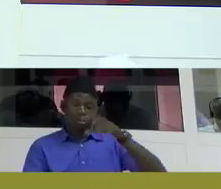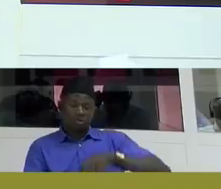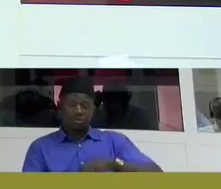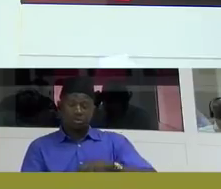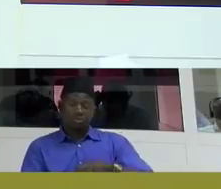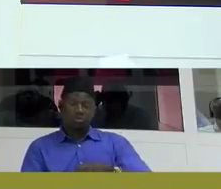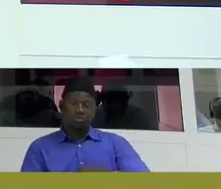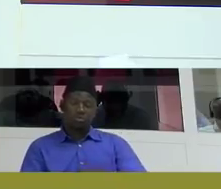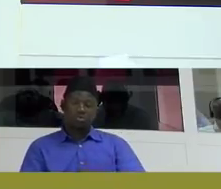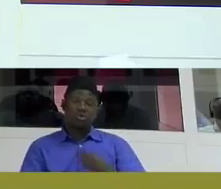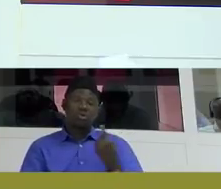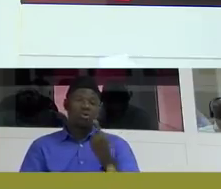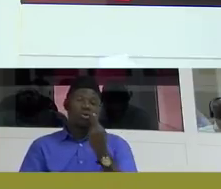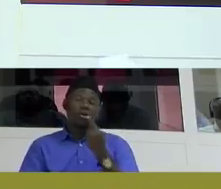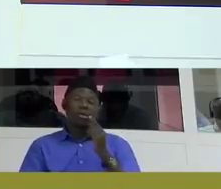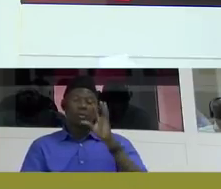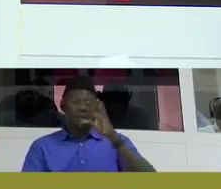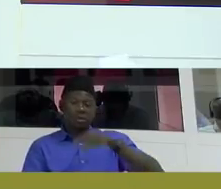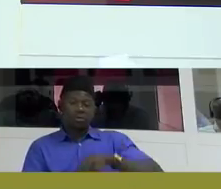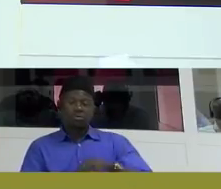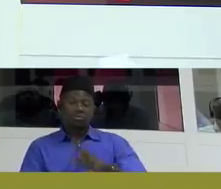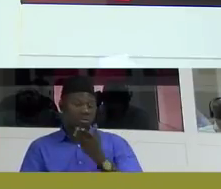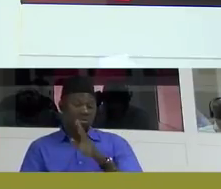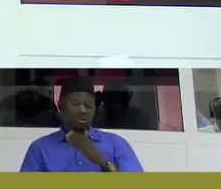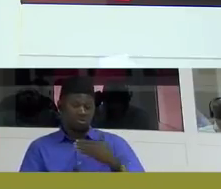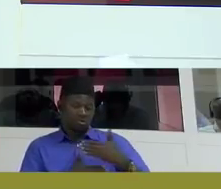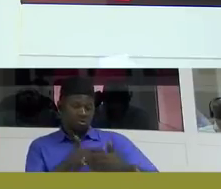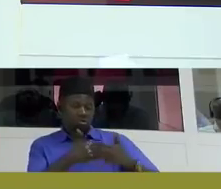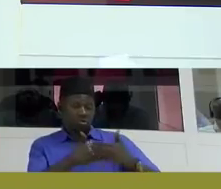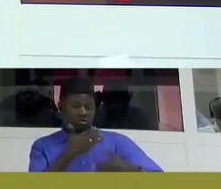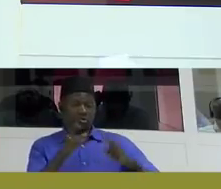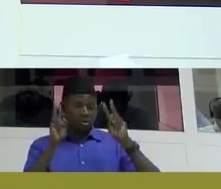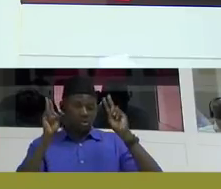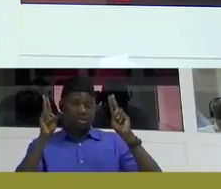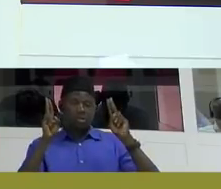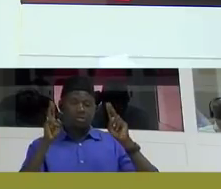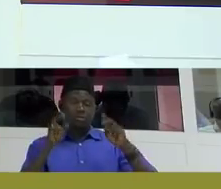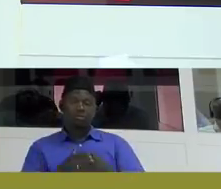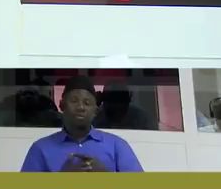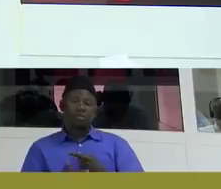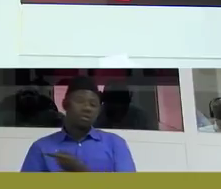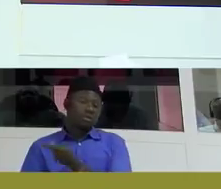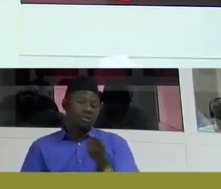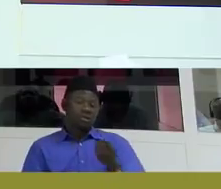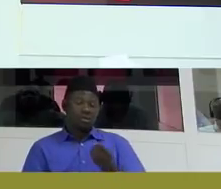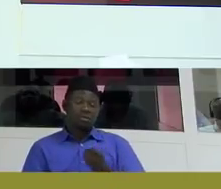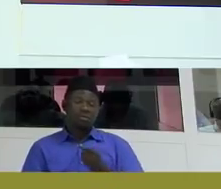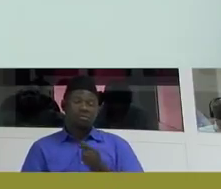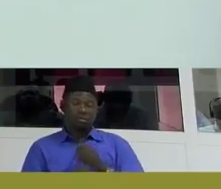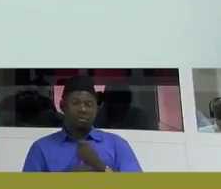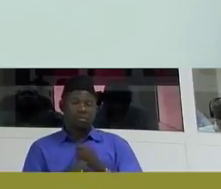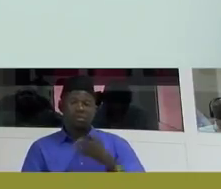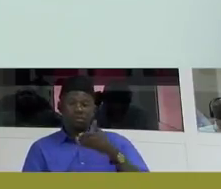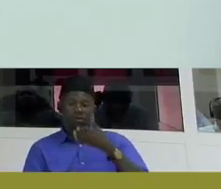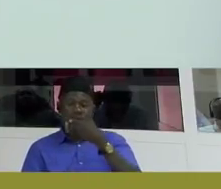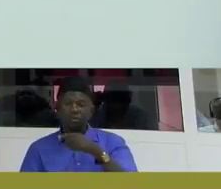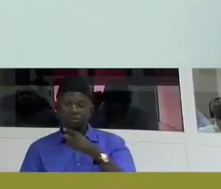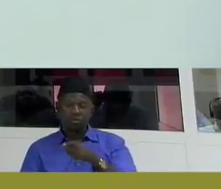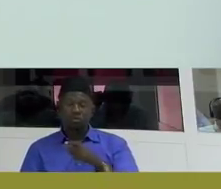was Banjul. Maybe they were closest to him. They made a visit to him